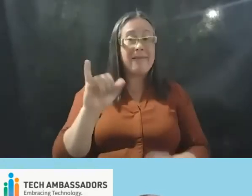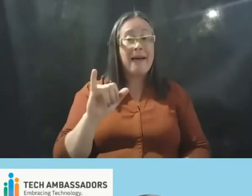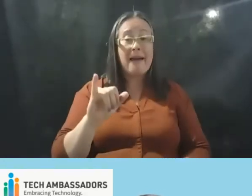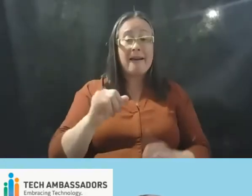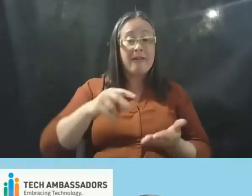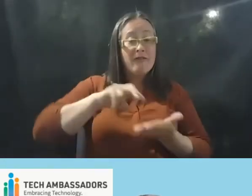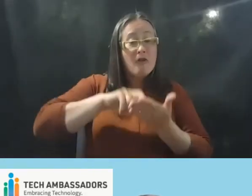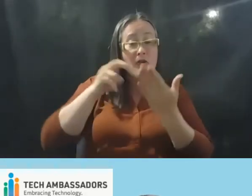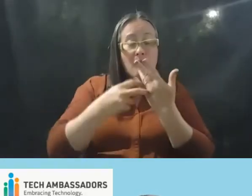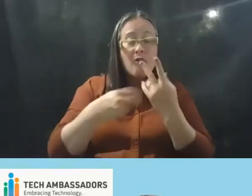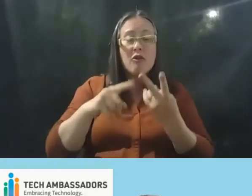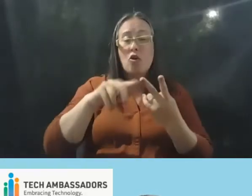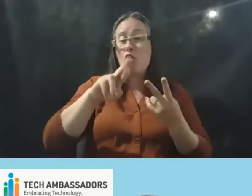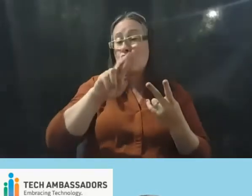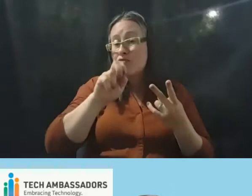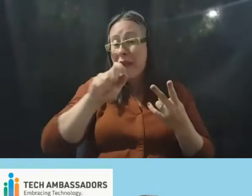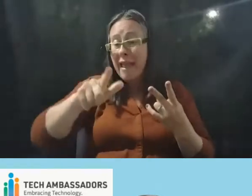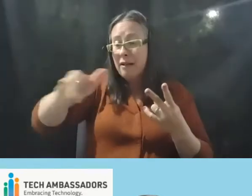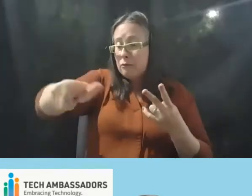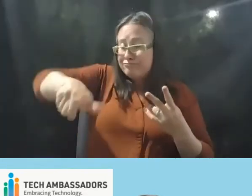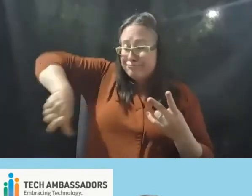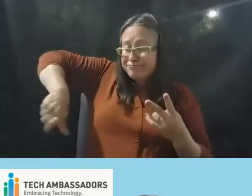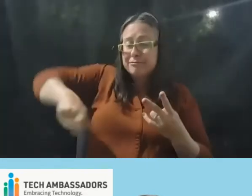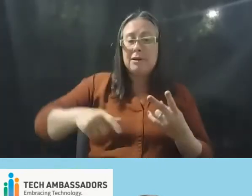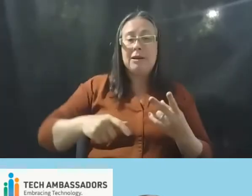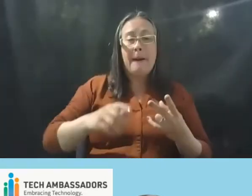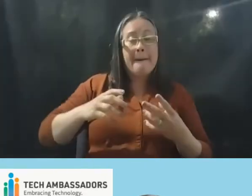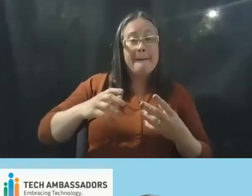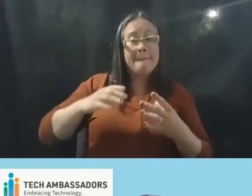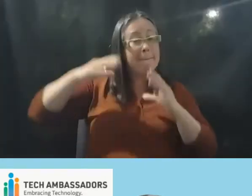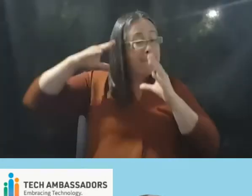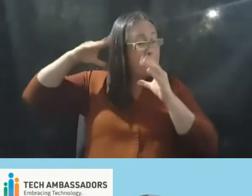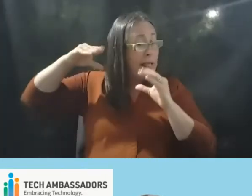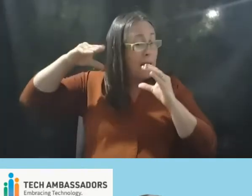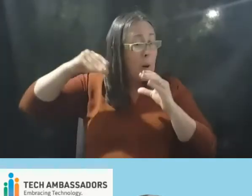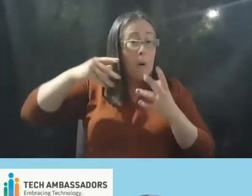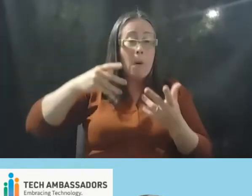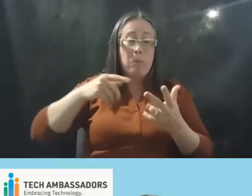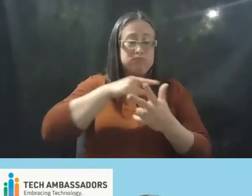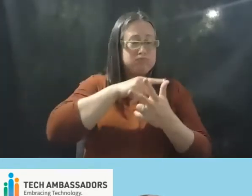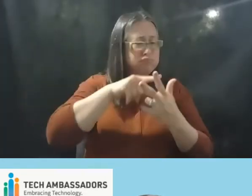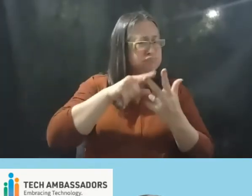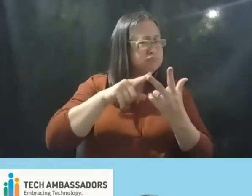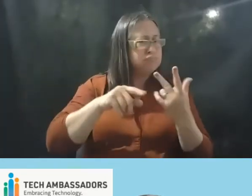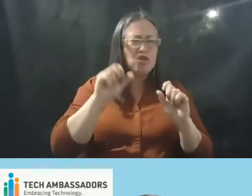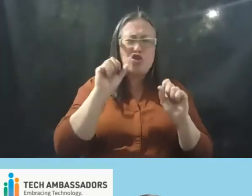a bathroom, or even a pillow. And you're going to get to see some really interesting